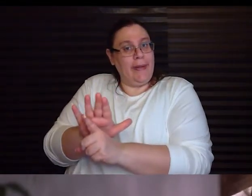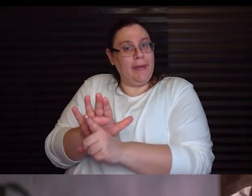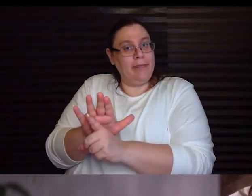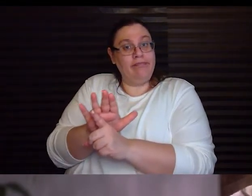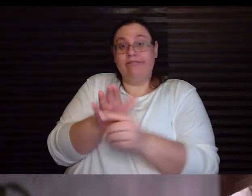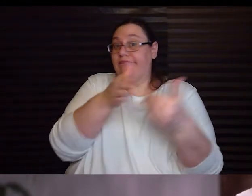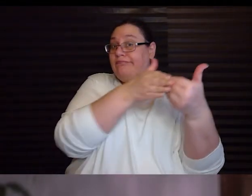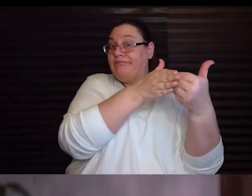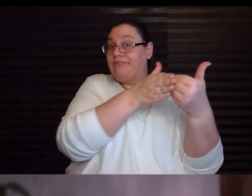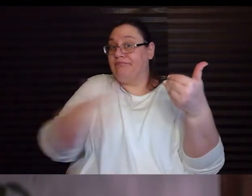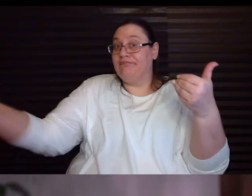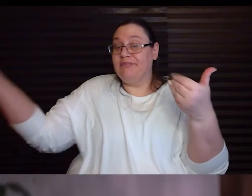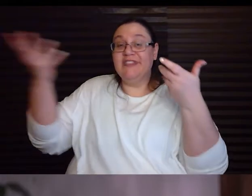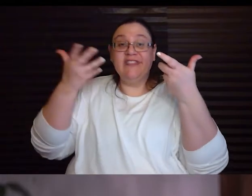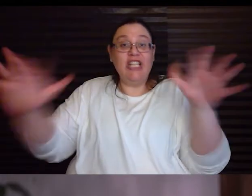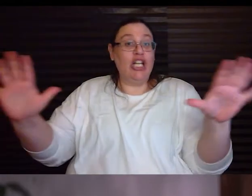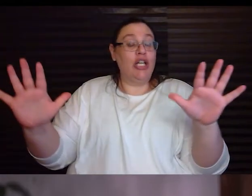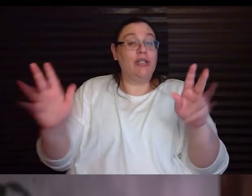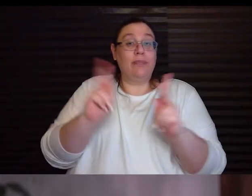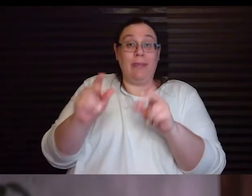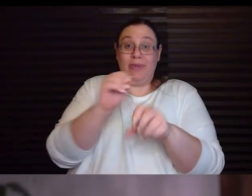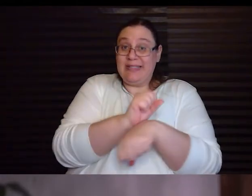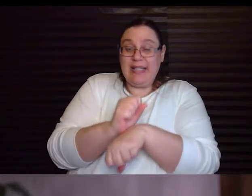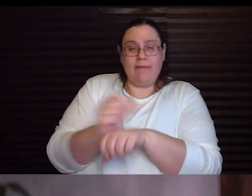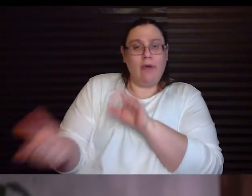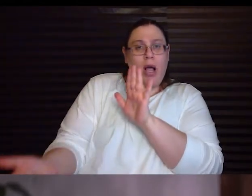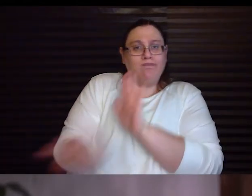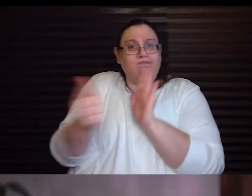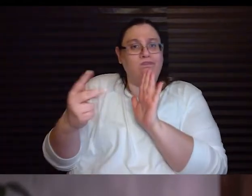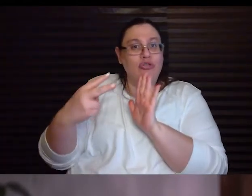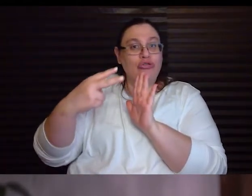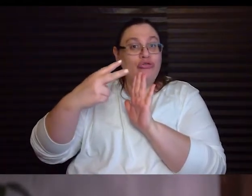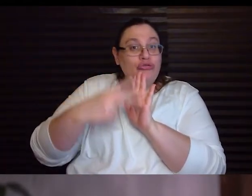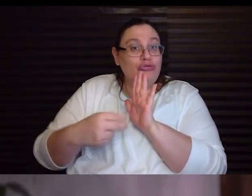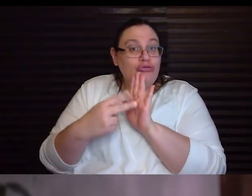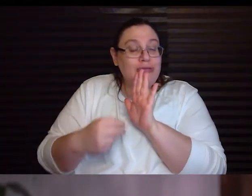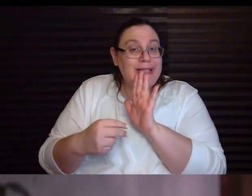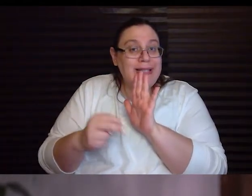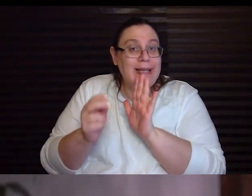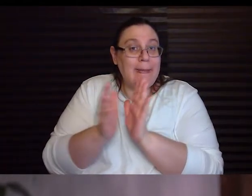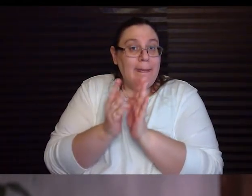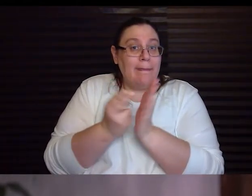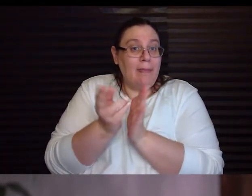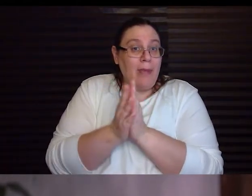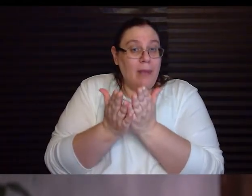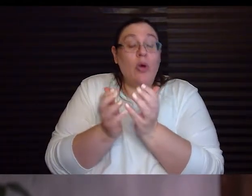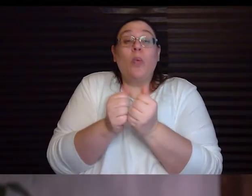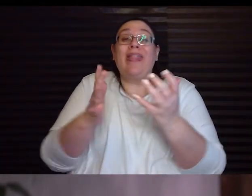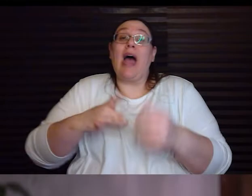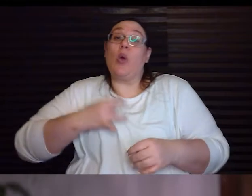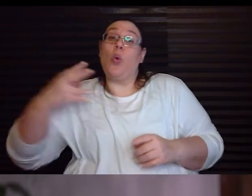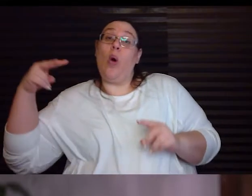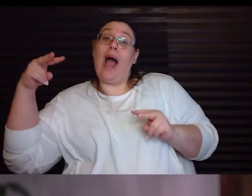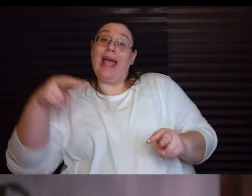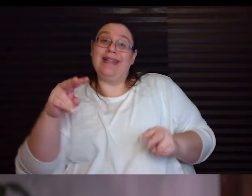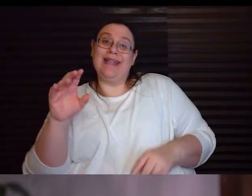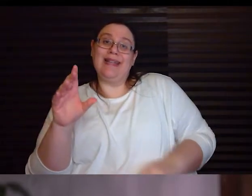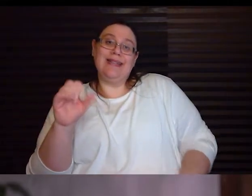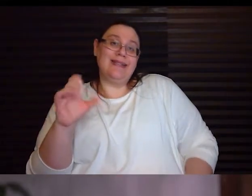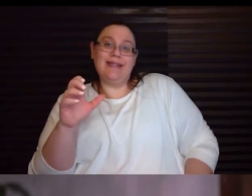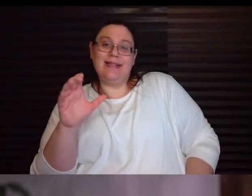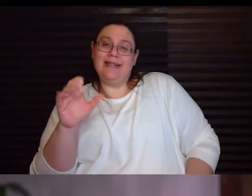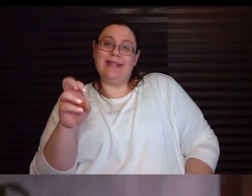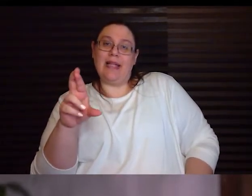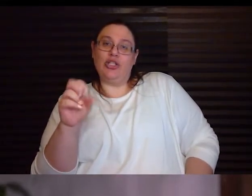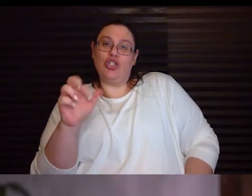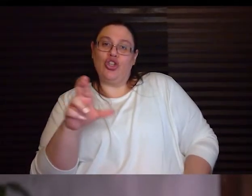Well, from that point on, enslaved people were forbidden from even reading the Bible without a white censor in the room with